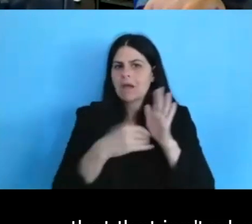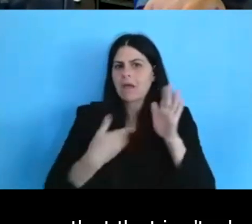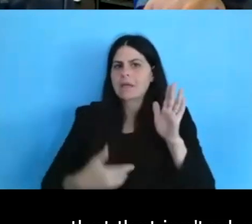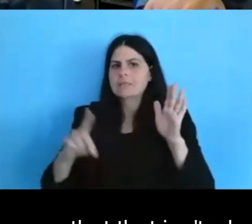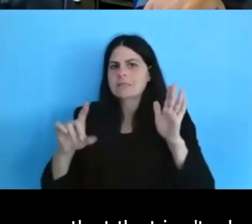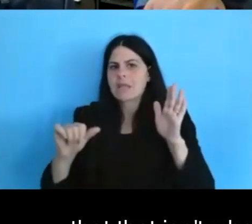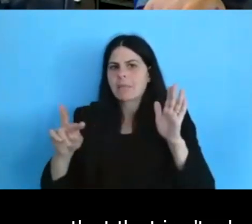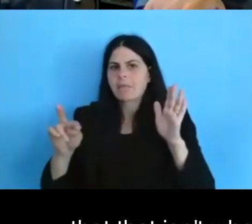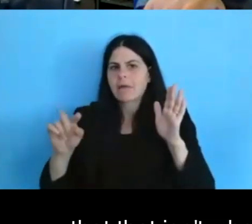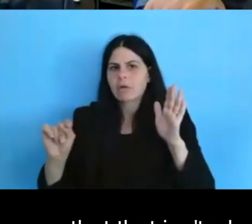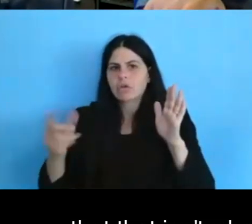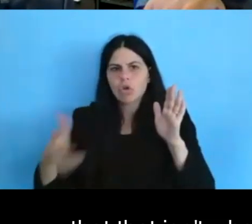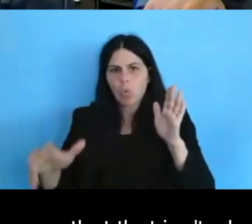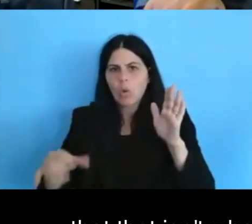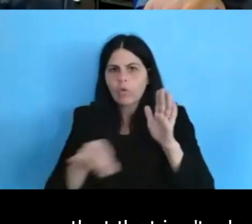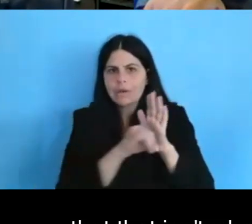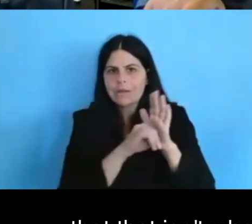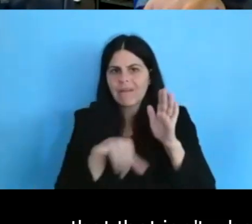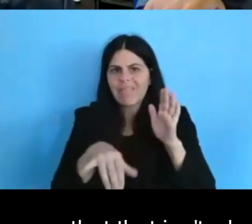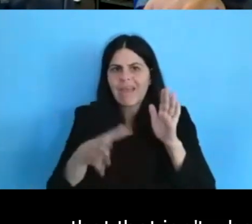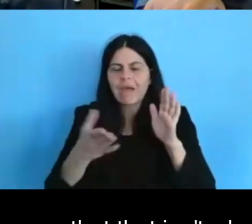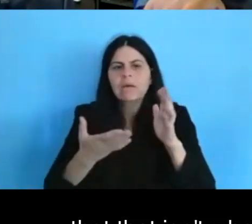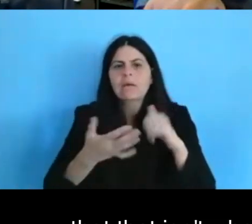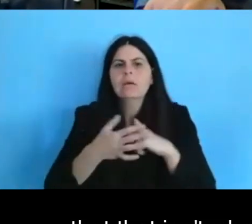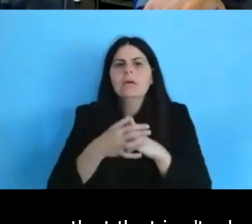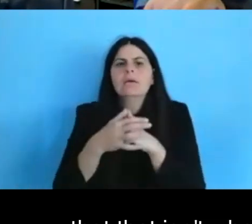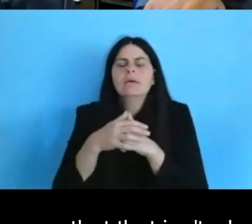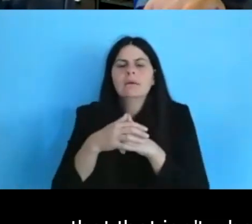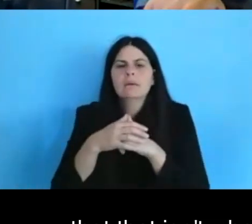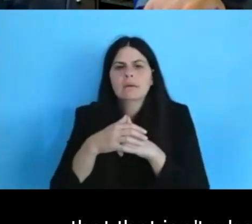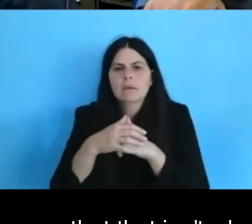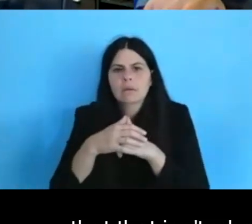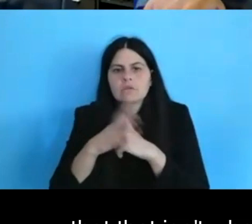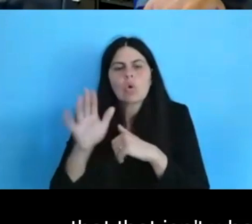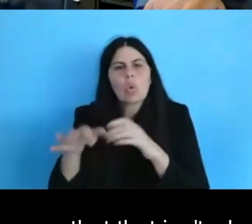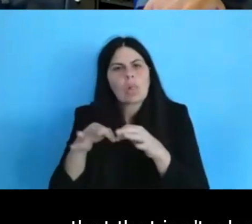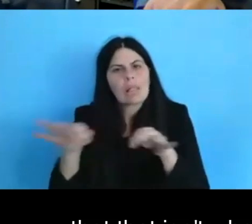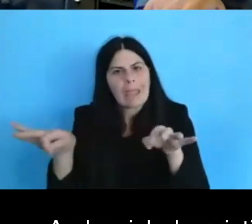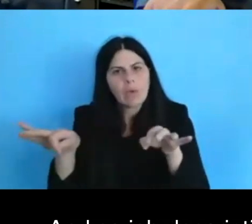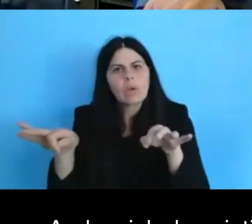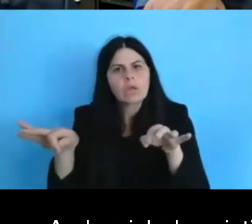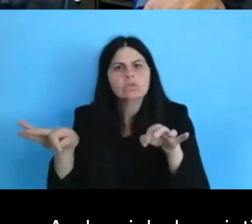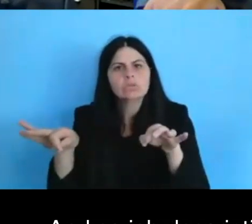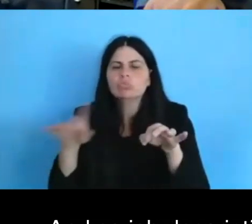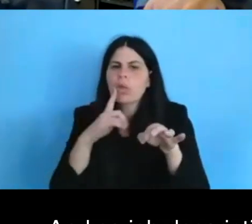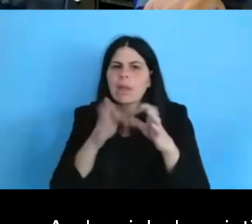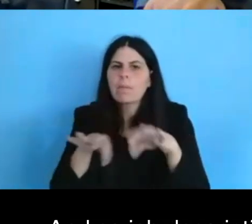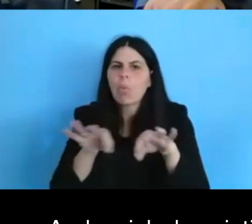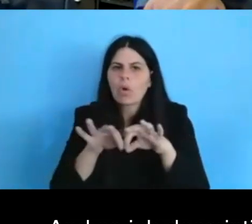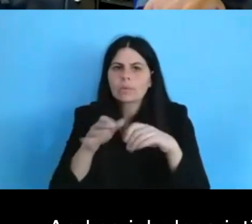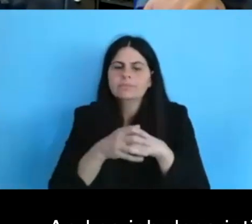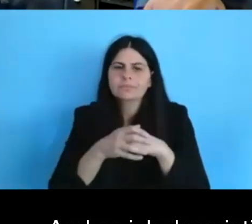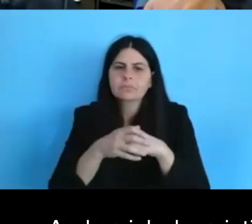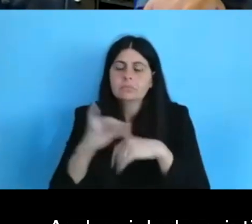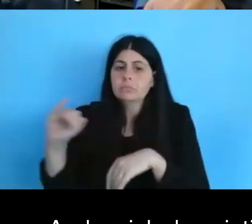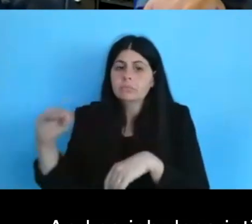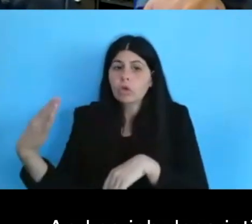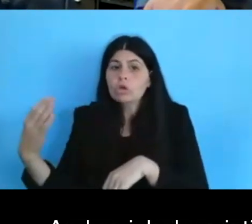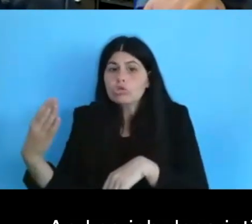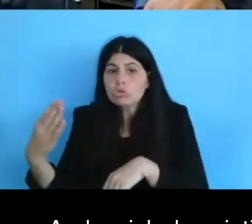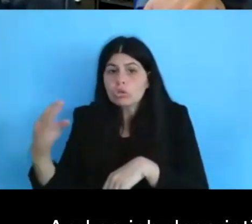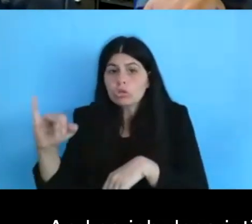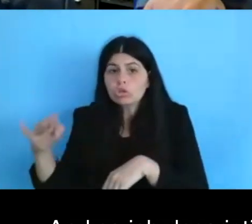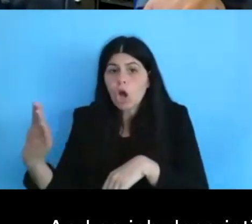what they want to be identified as. And so, you know, that language is very important. And so job descriptions